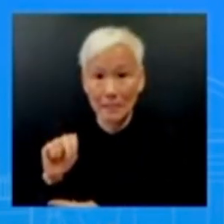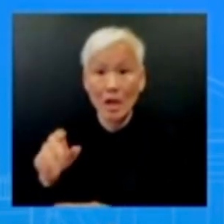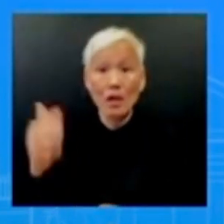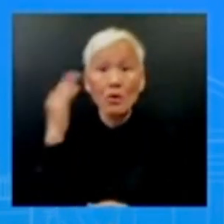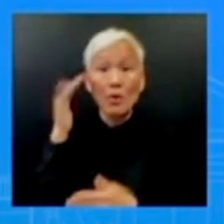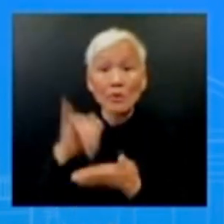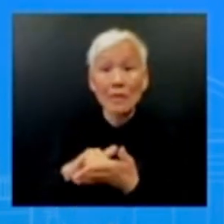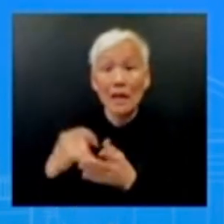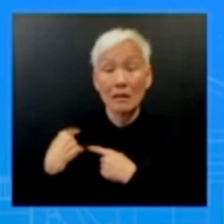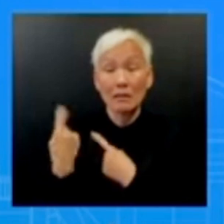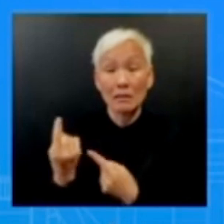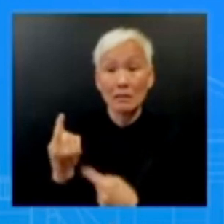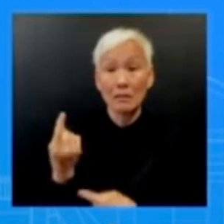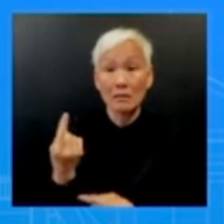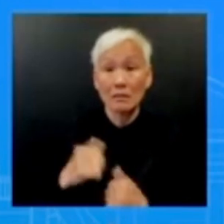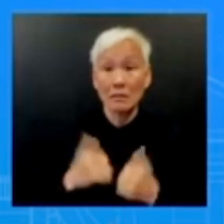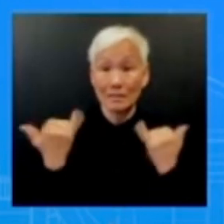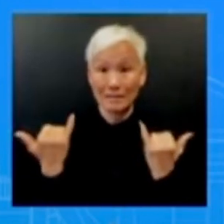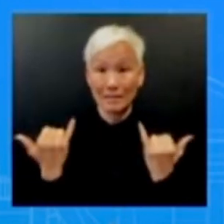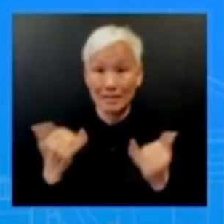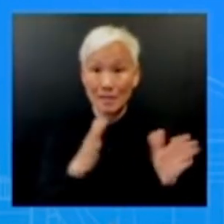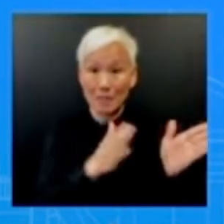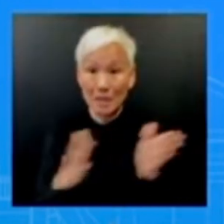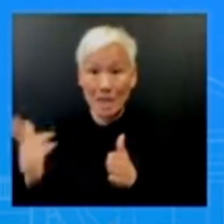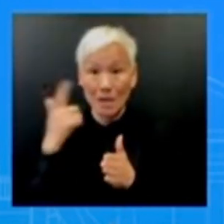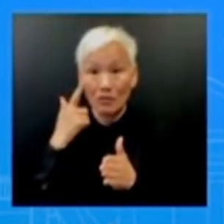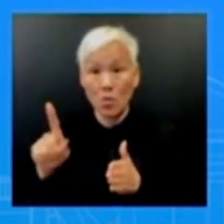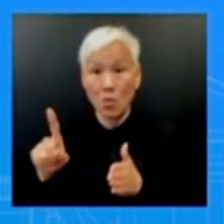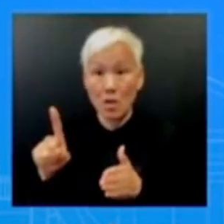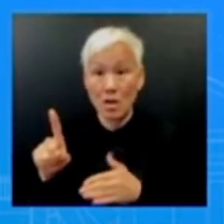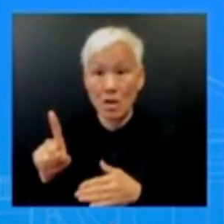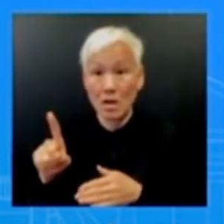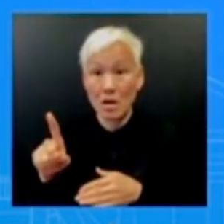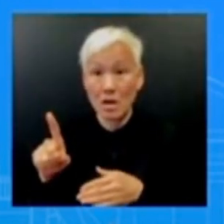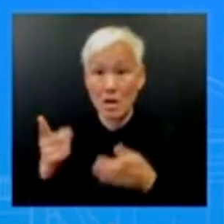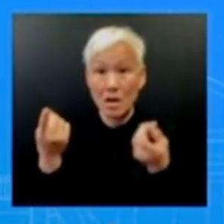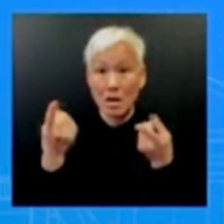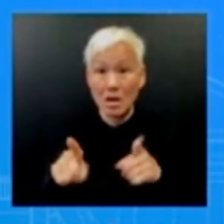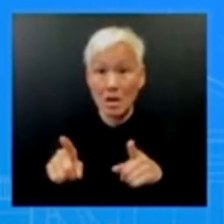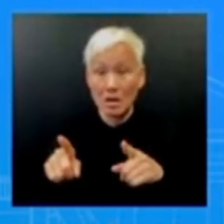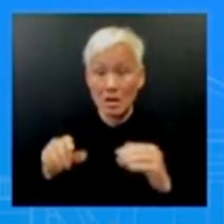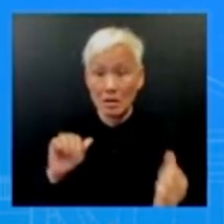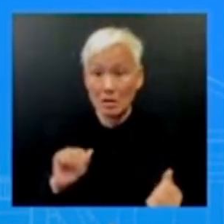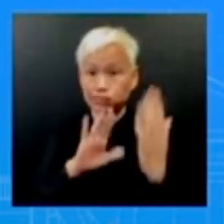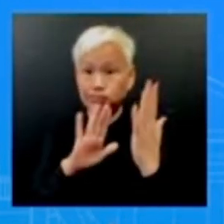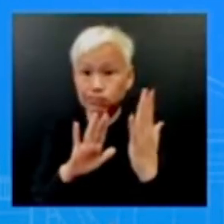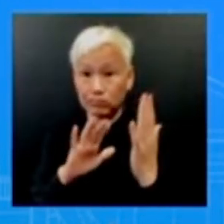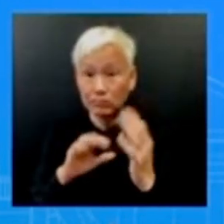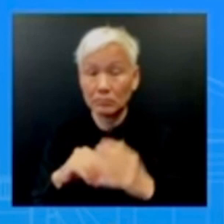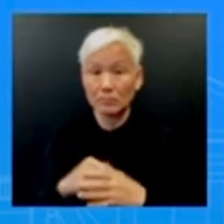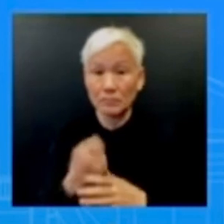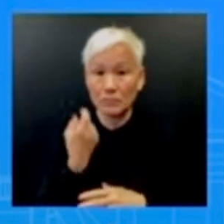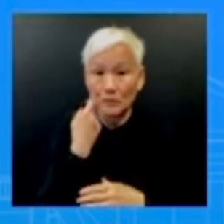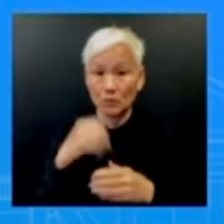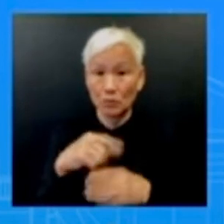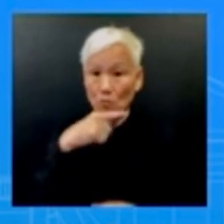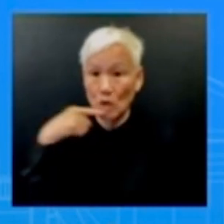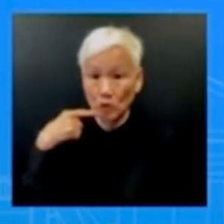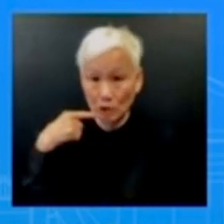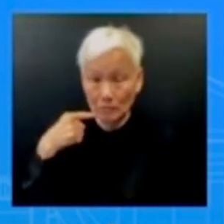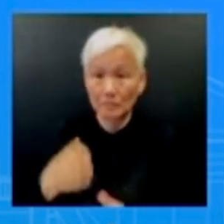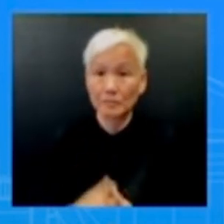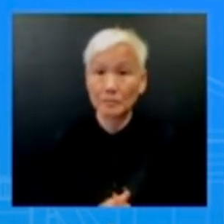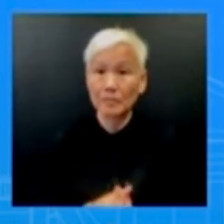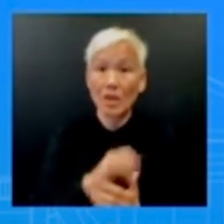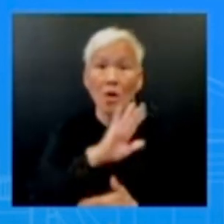Ukraine, which includes an essential point, and that's respect for the sovereignty and territorial integrity of all